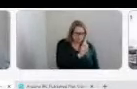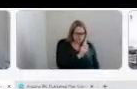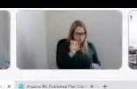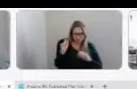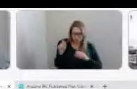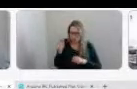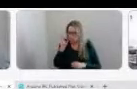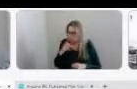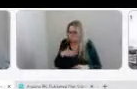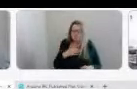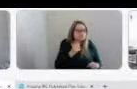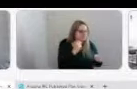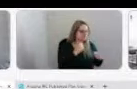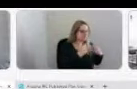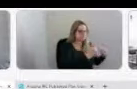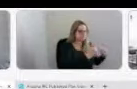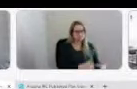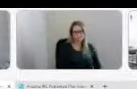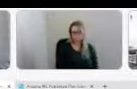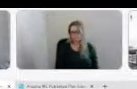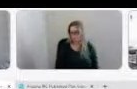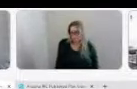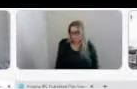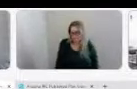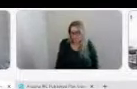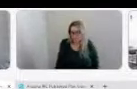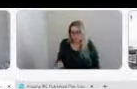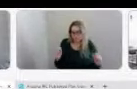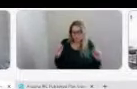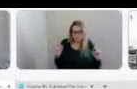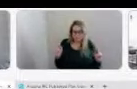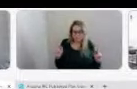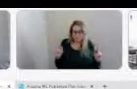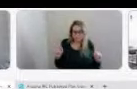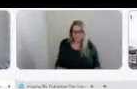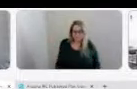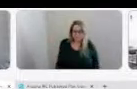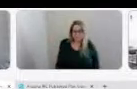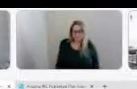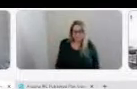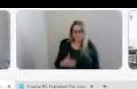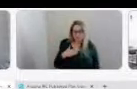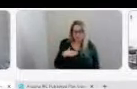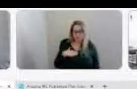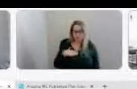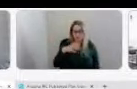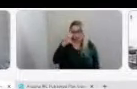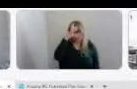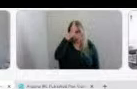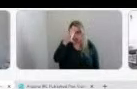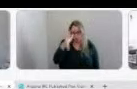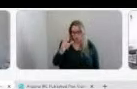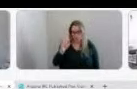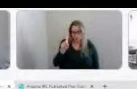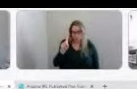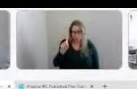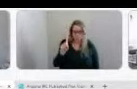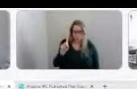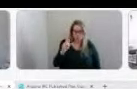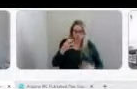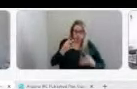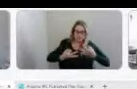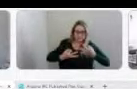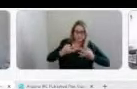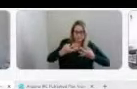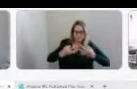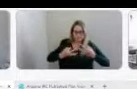me yes please okay okay uh my great grandfather was the first territorial judge who